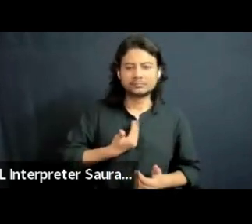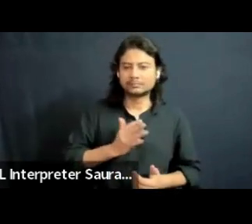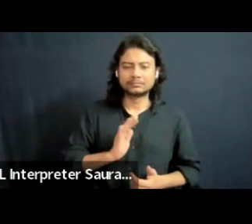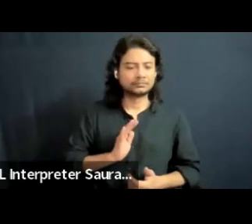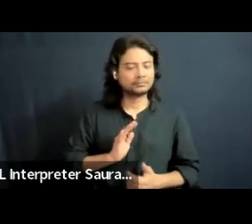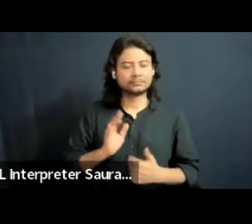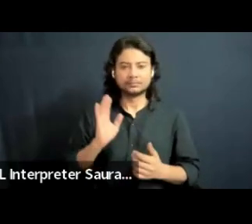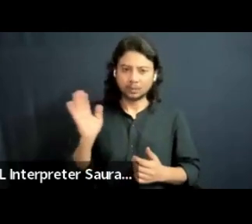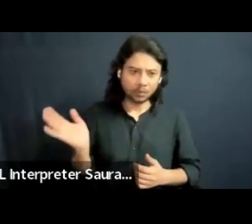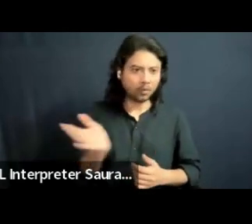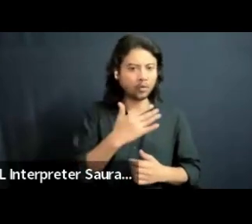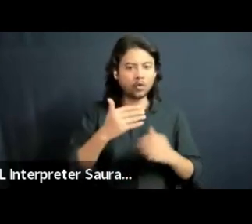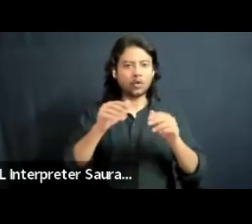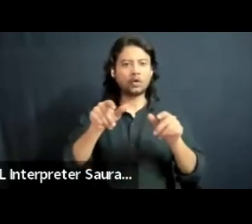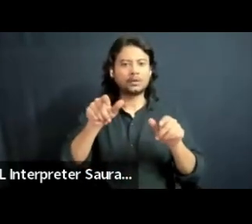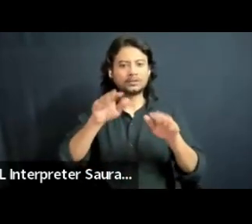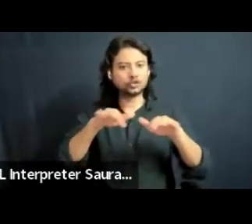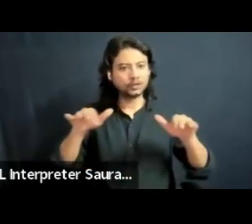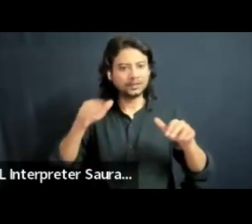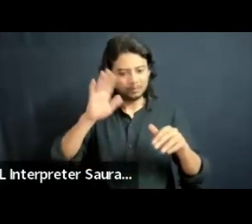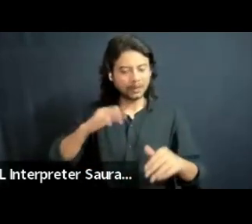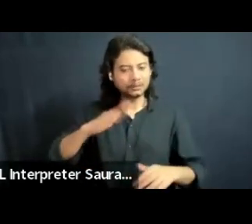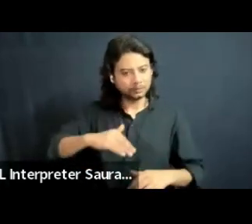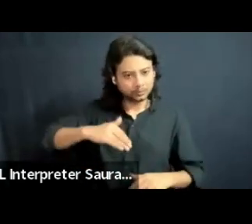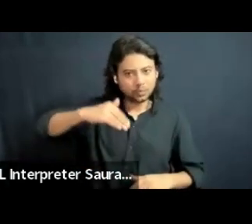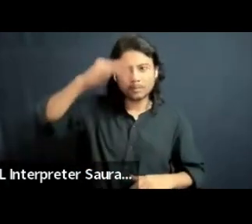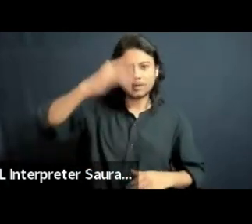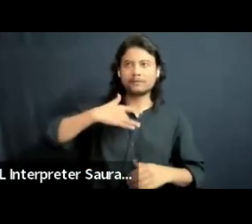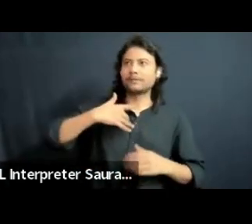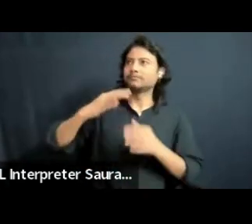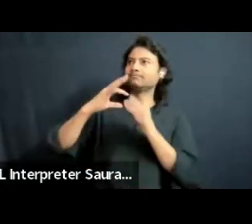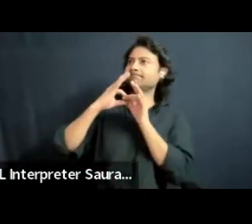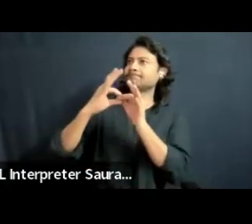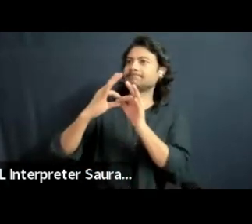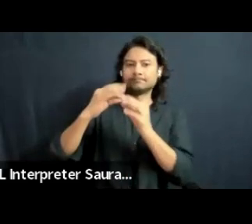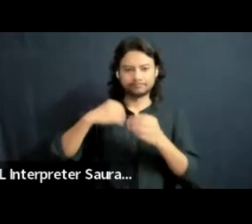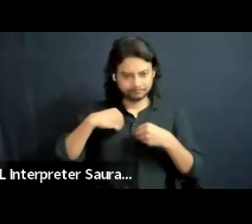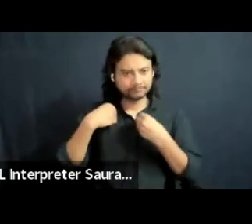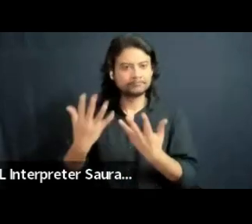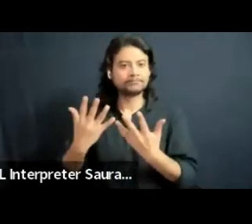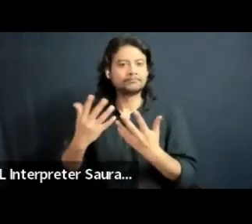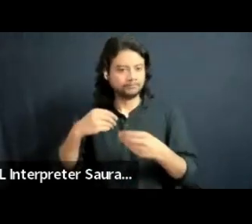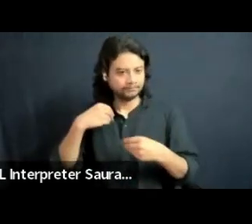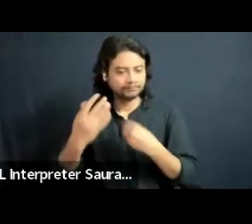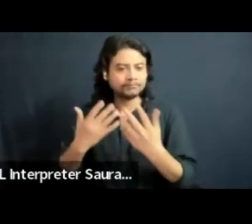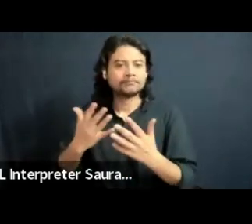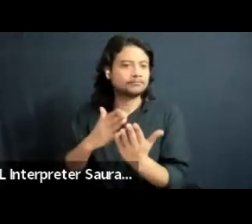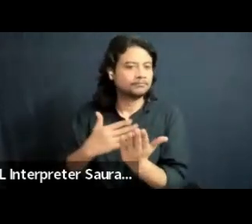country. Inclusion and full participation. Inclusion is a word